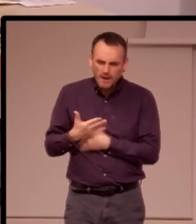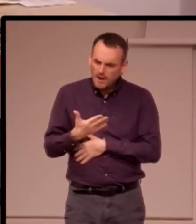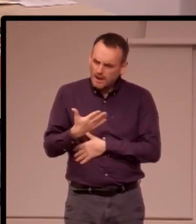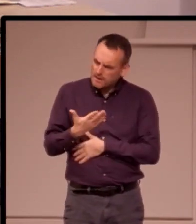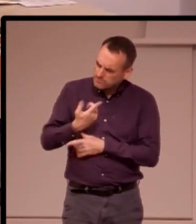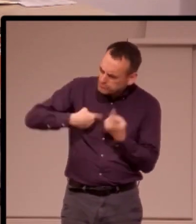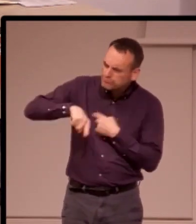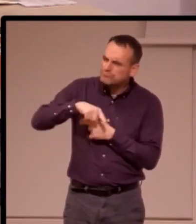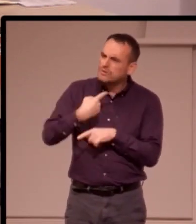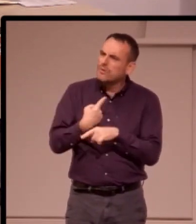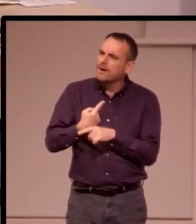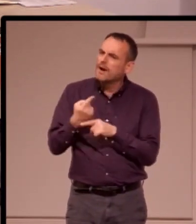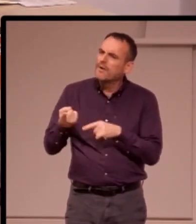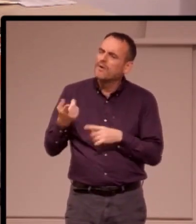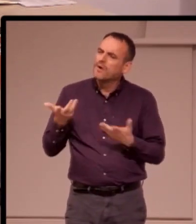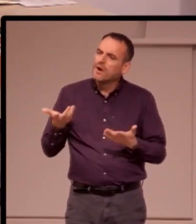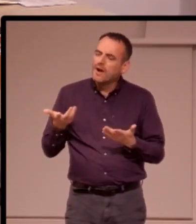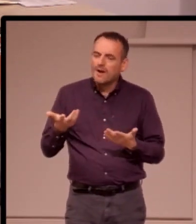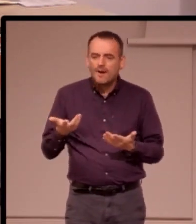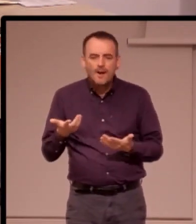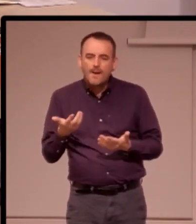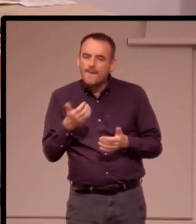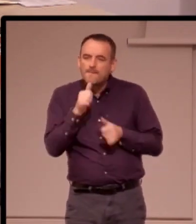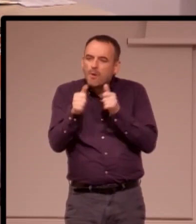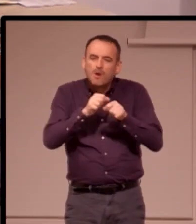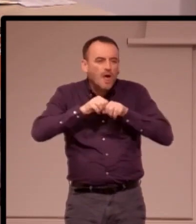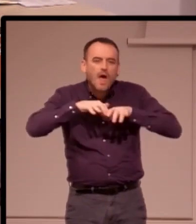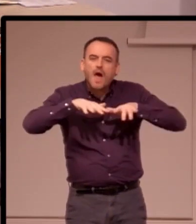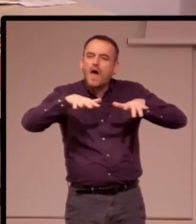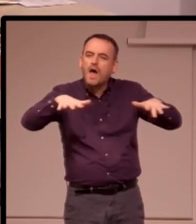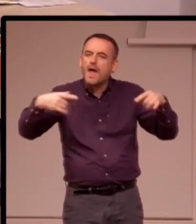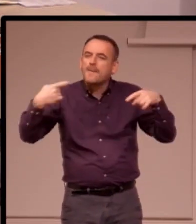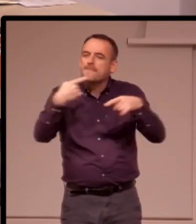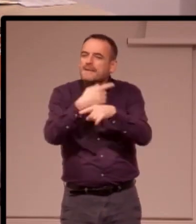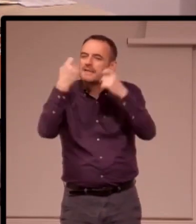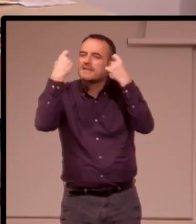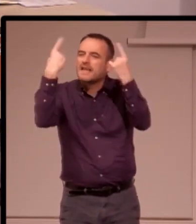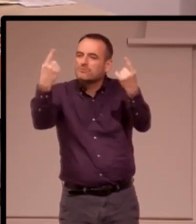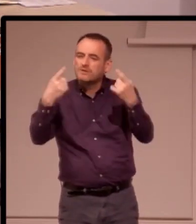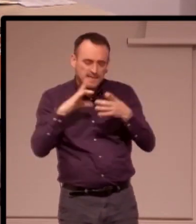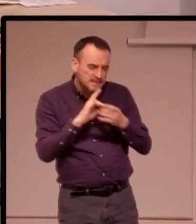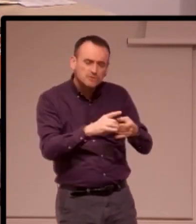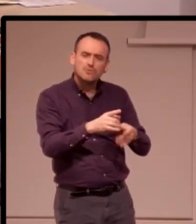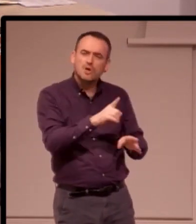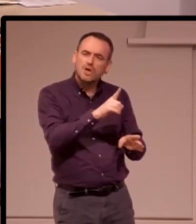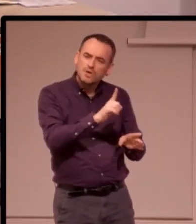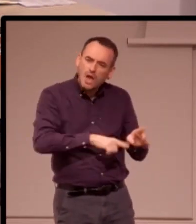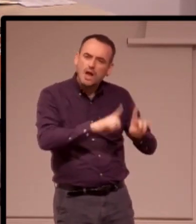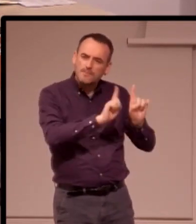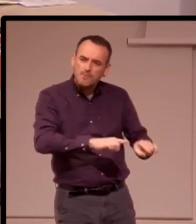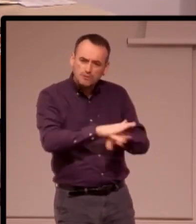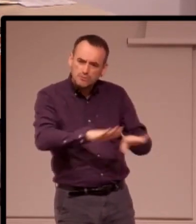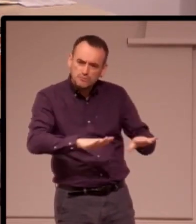talk a little bit then about the kind of popular misconceptions around children and young people, and particularly how we